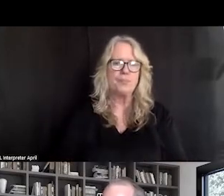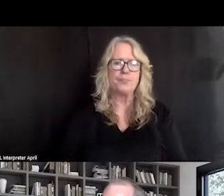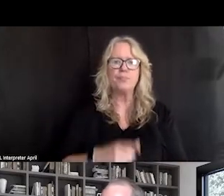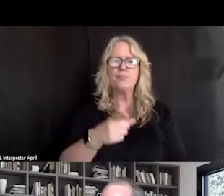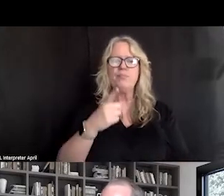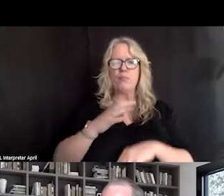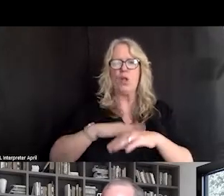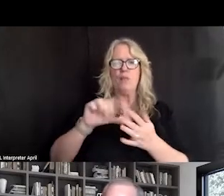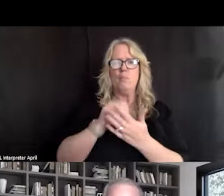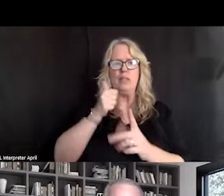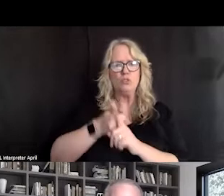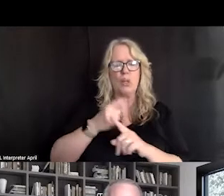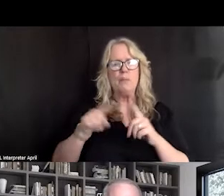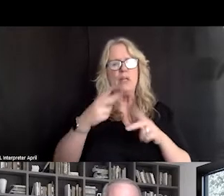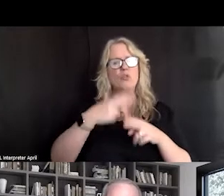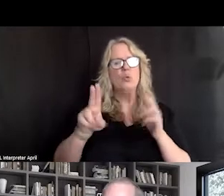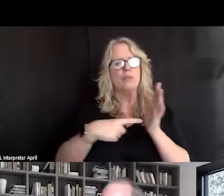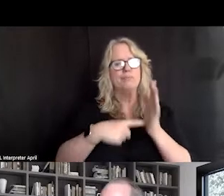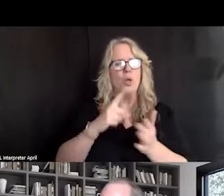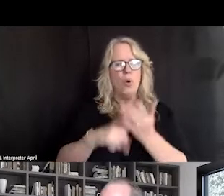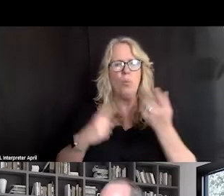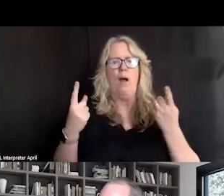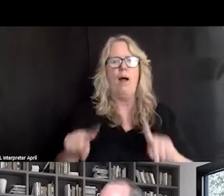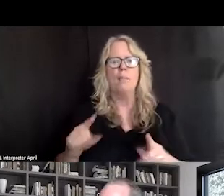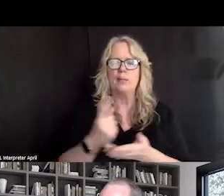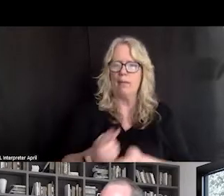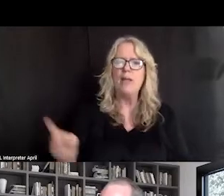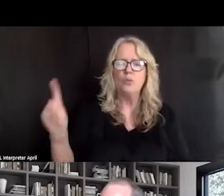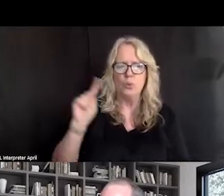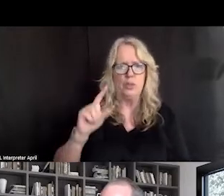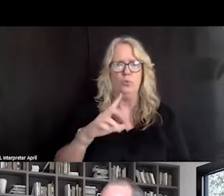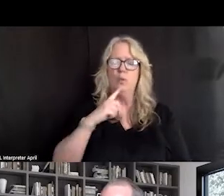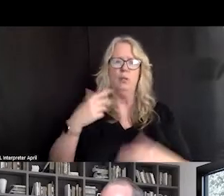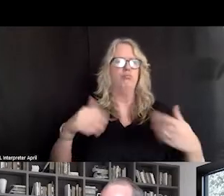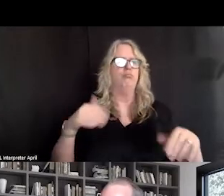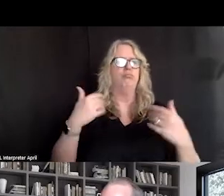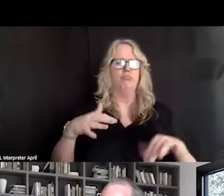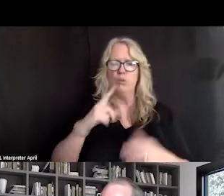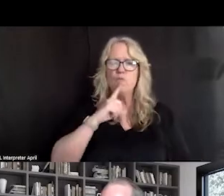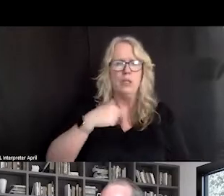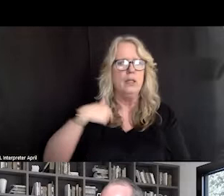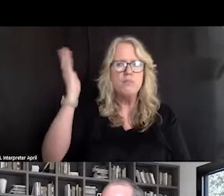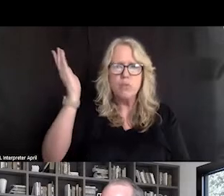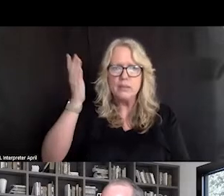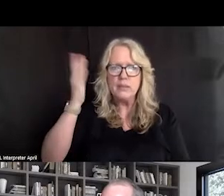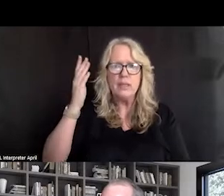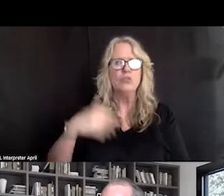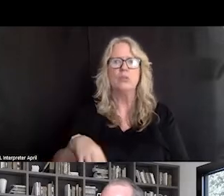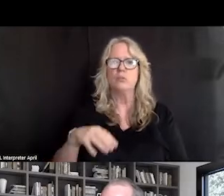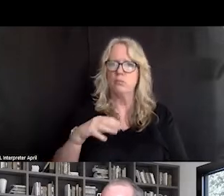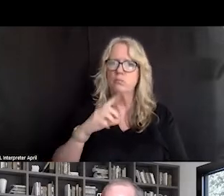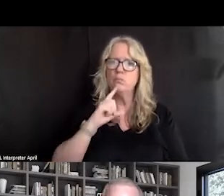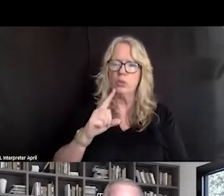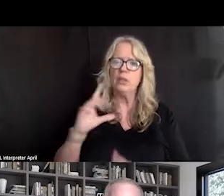page itself a quick view of what happened last week, the really terrific presentation we had relative